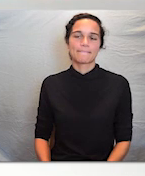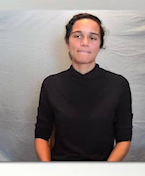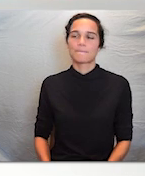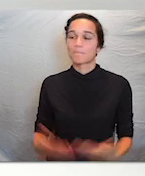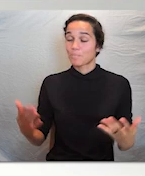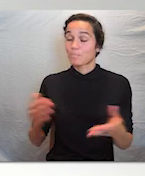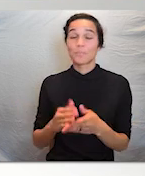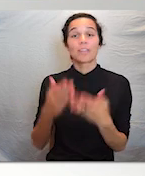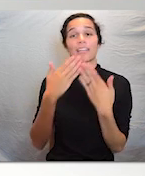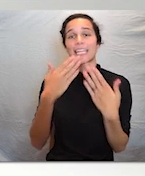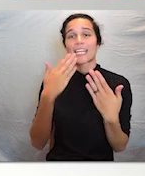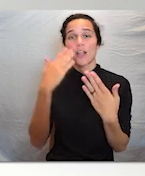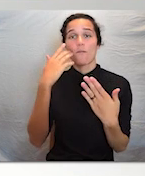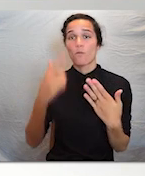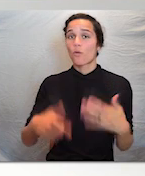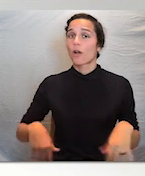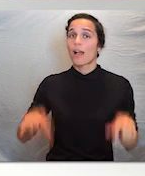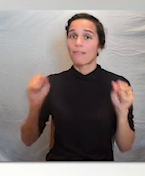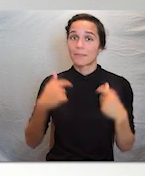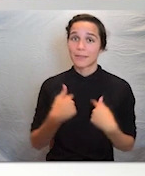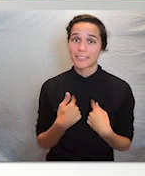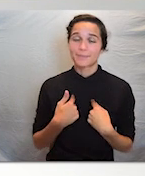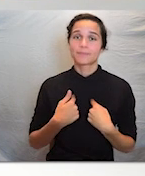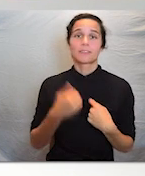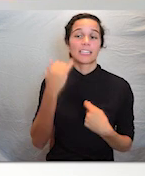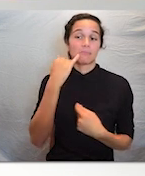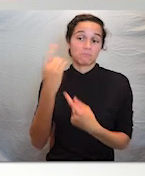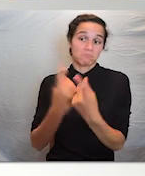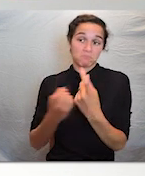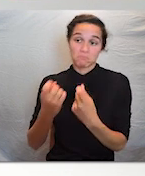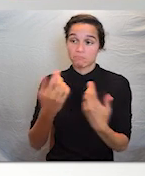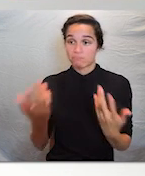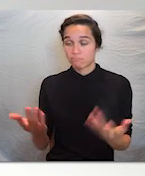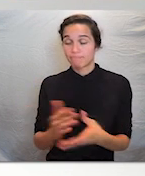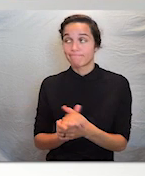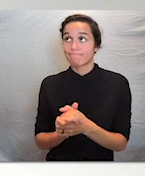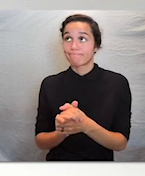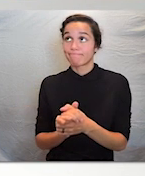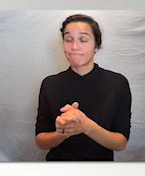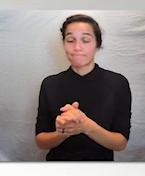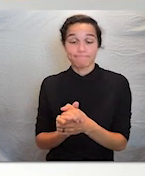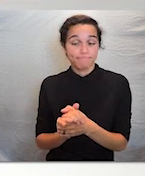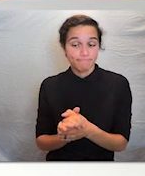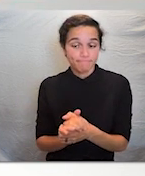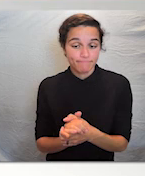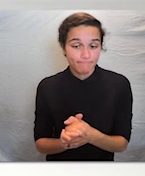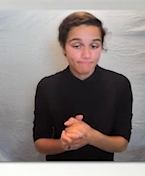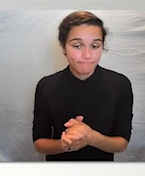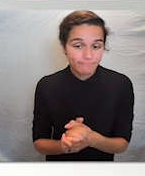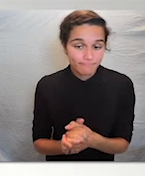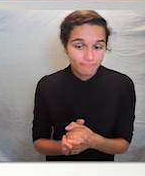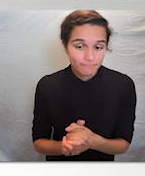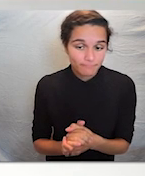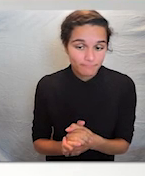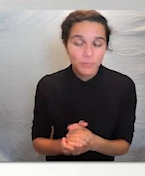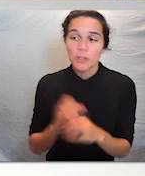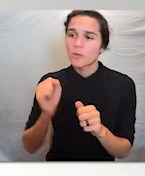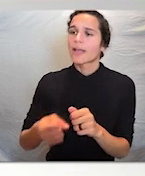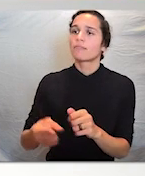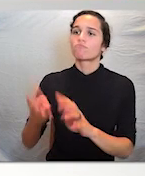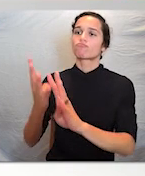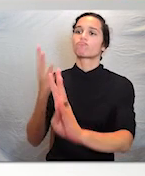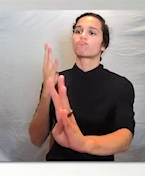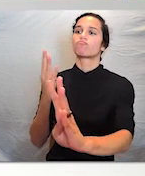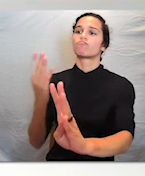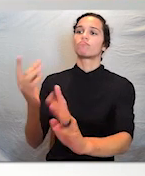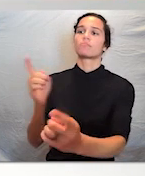Thank you for having me, and if there's any more questions, you could come and see me, or you